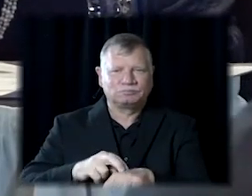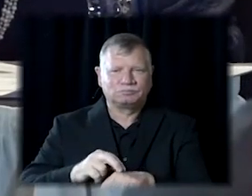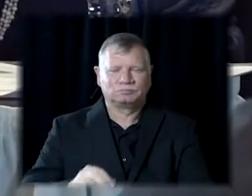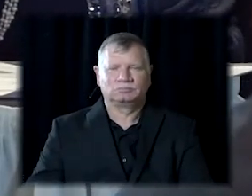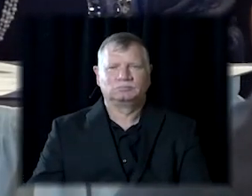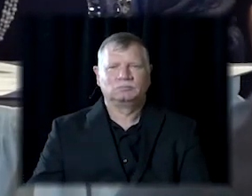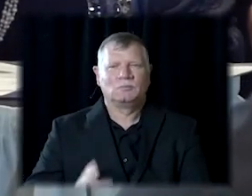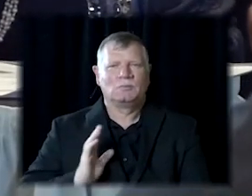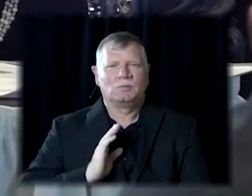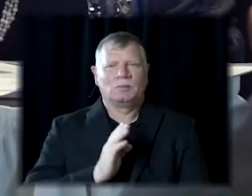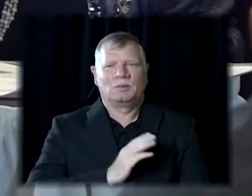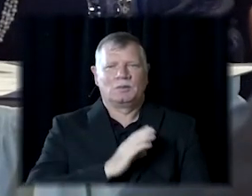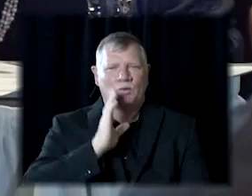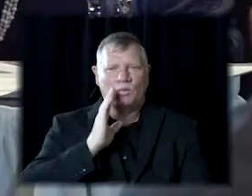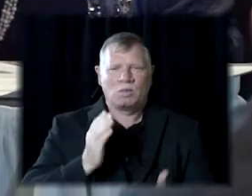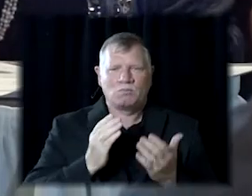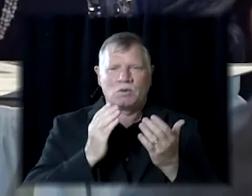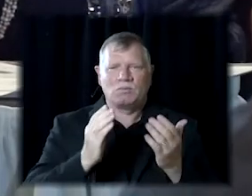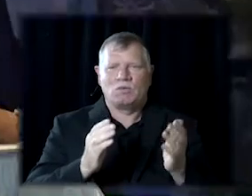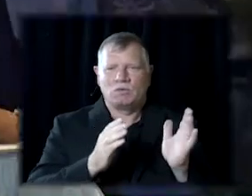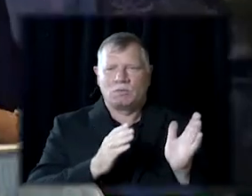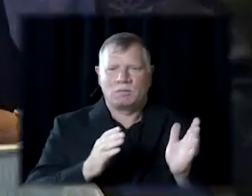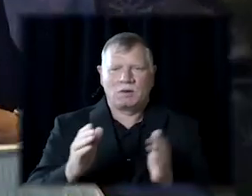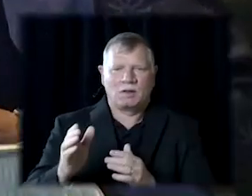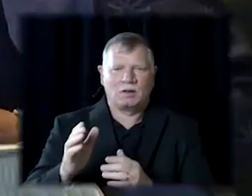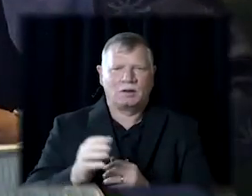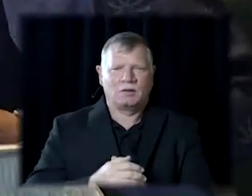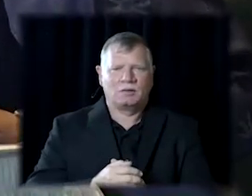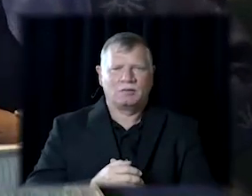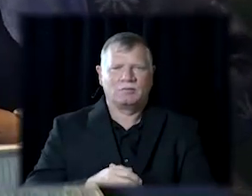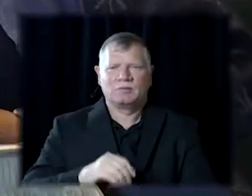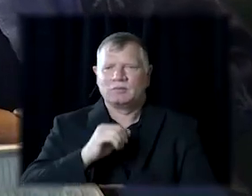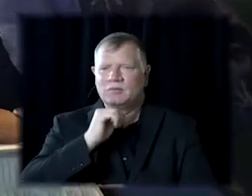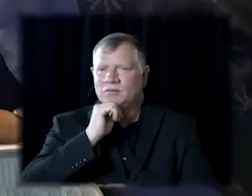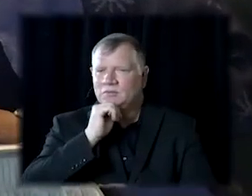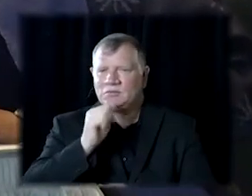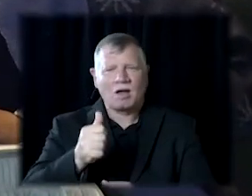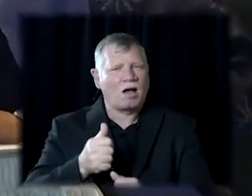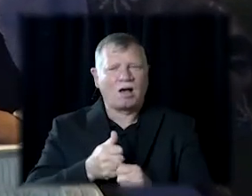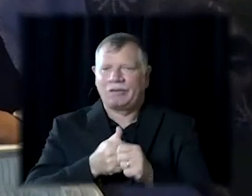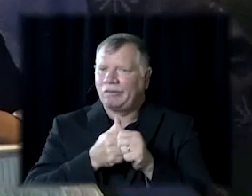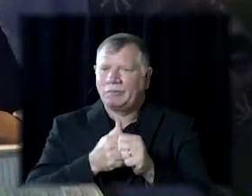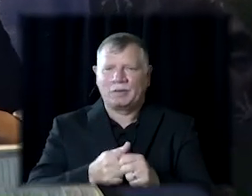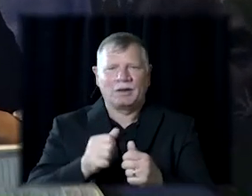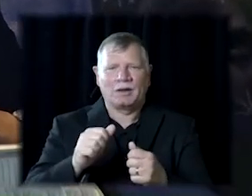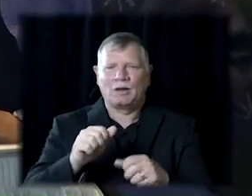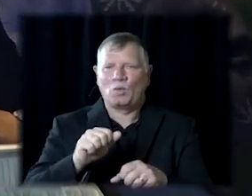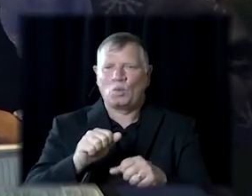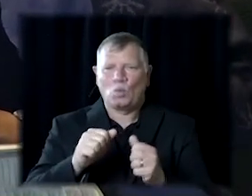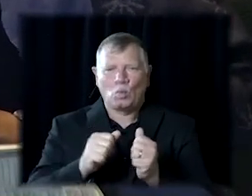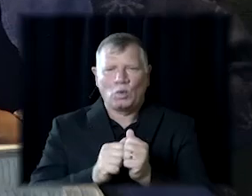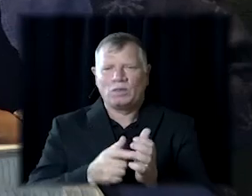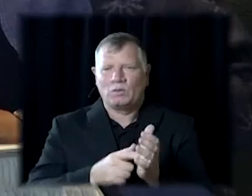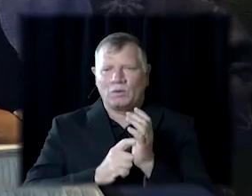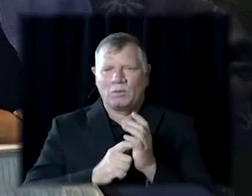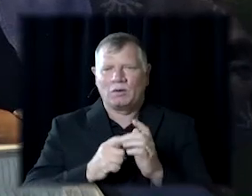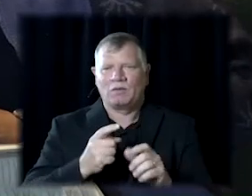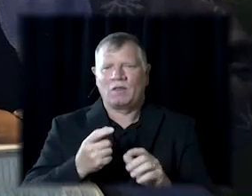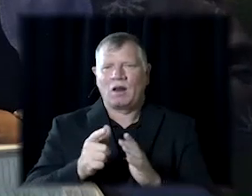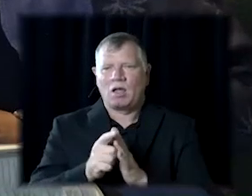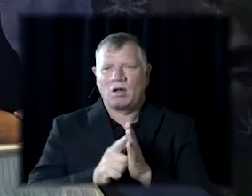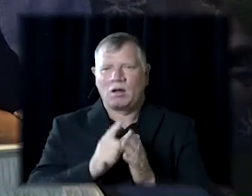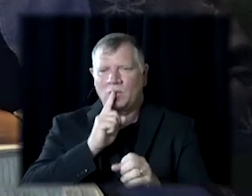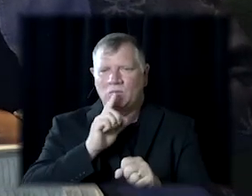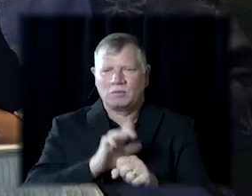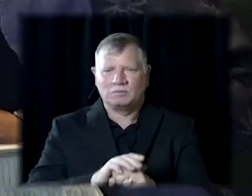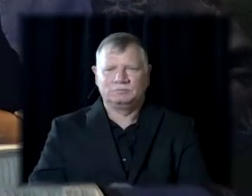Oversight Board believes that the government's proposed plan, as submitted, is not in compliance with the requirements of PROMESA. Specifically, the plan does not